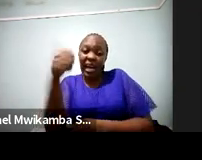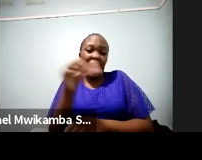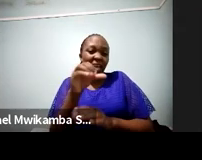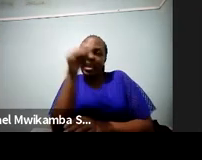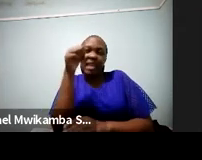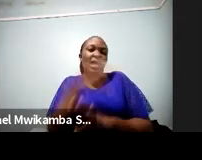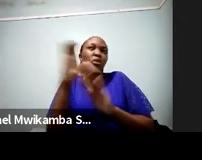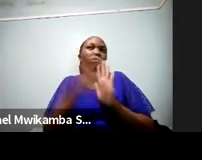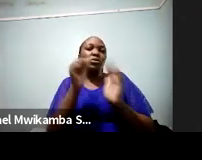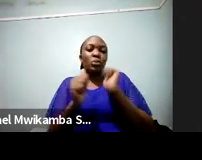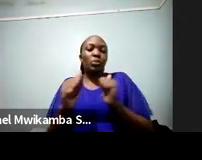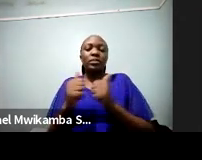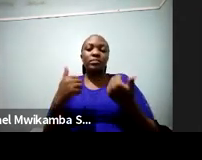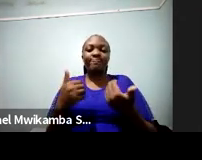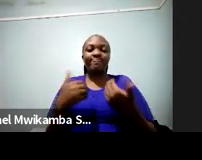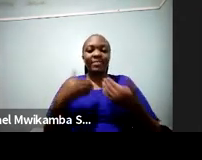hands up?